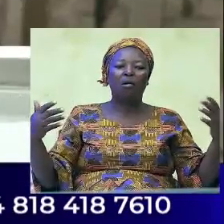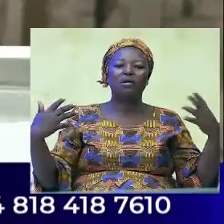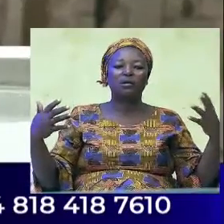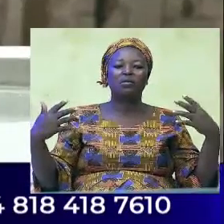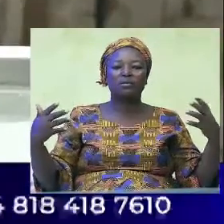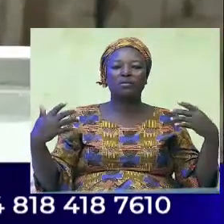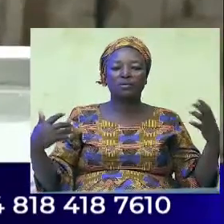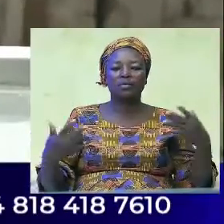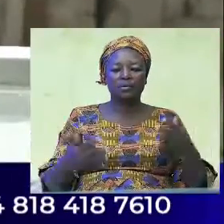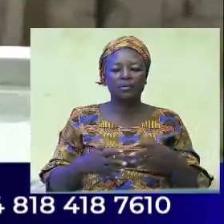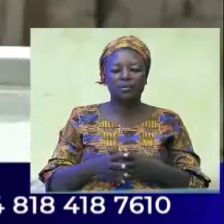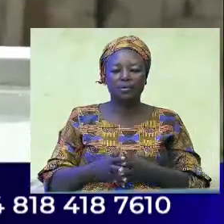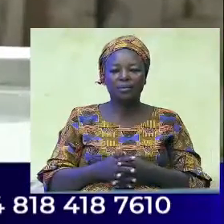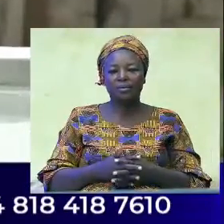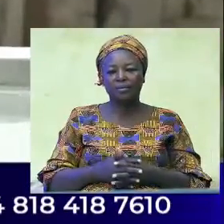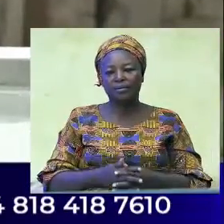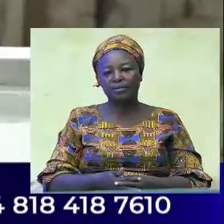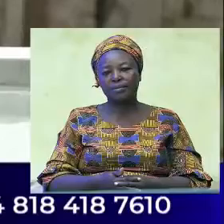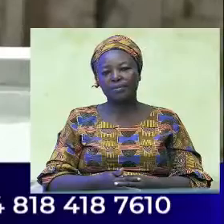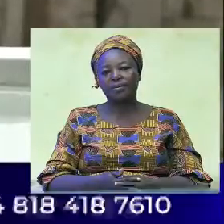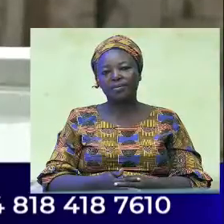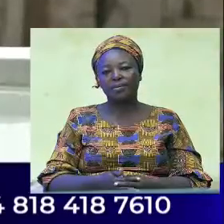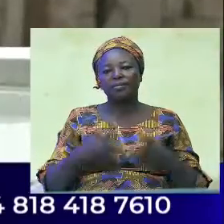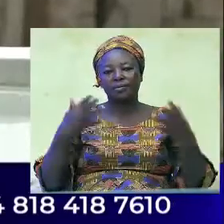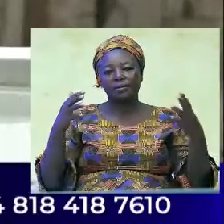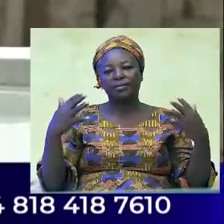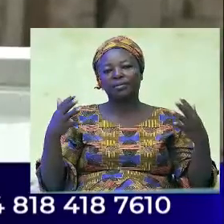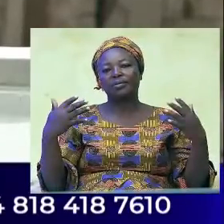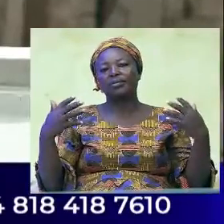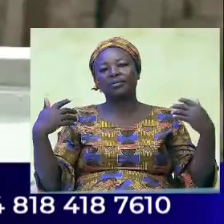Jam your hand together, brethren.